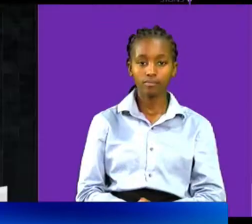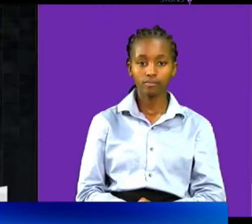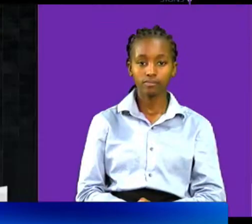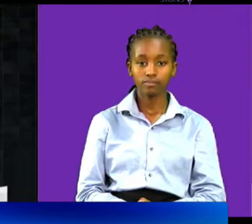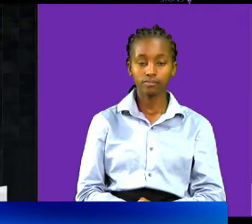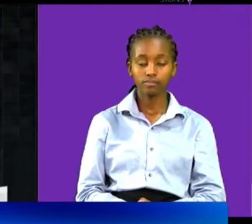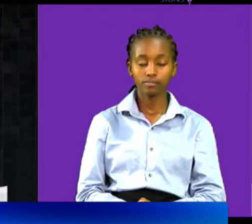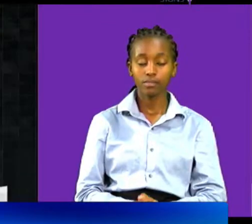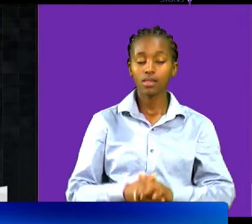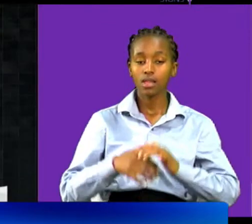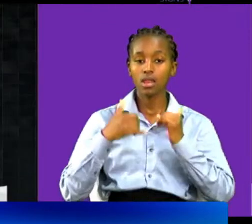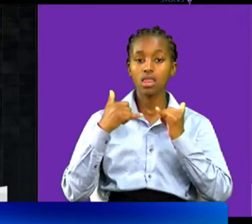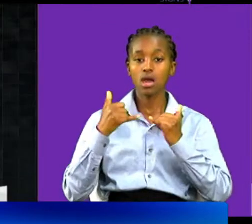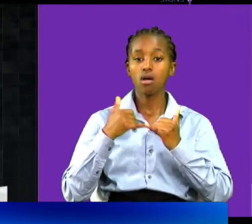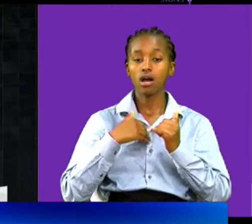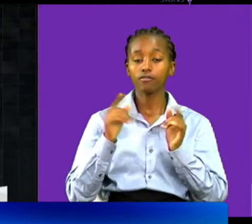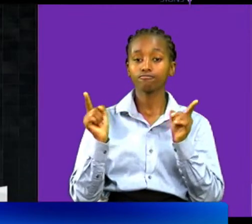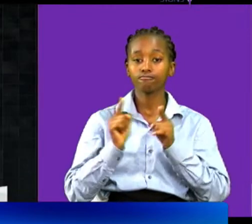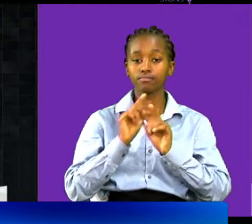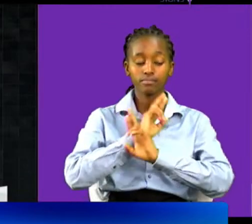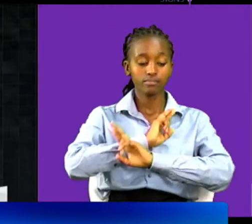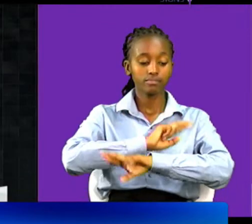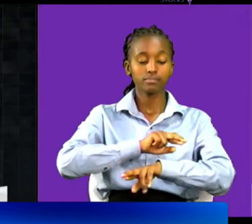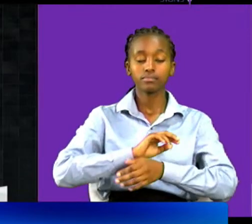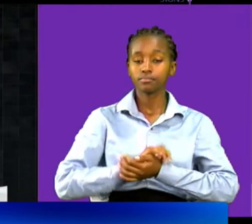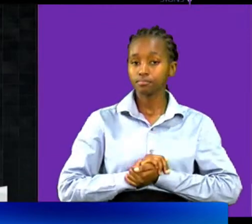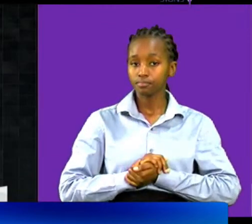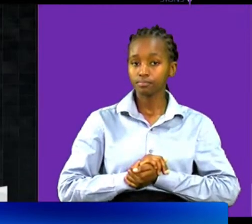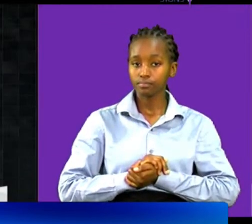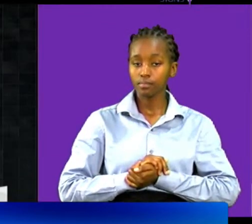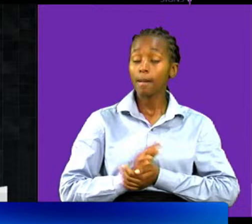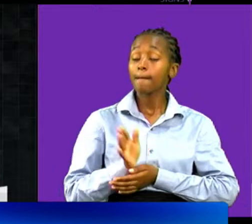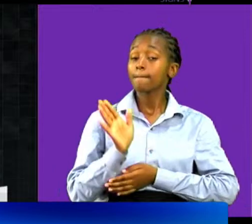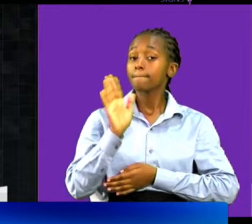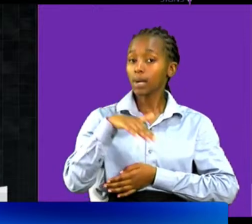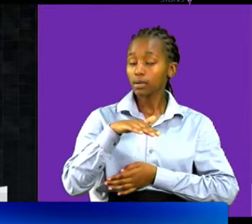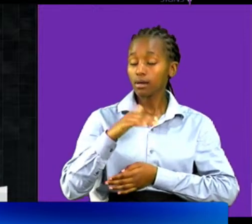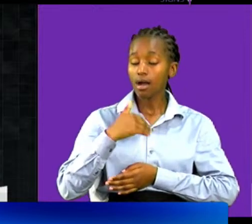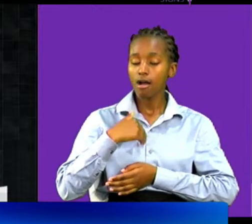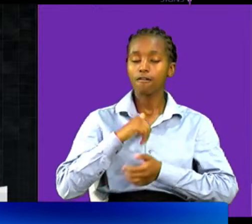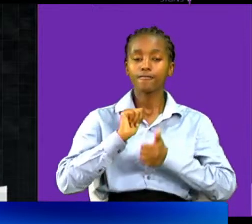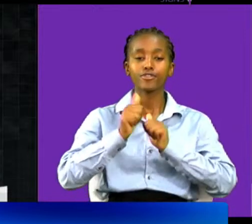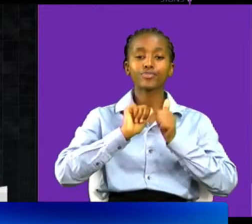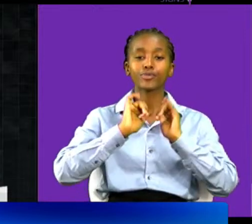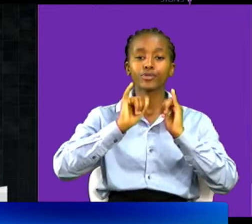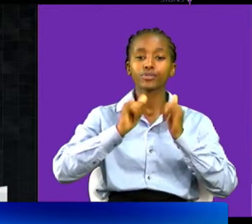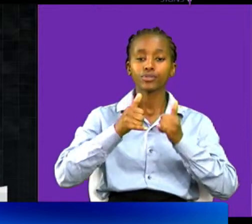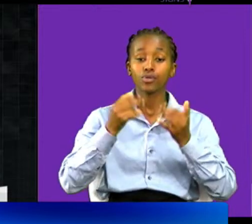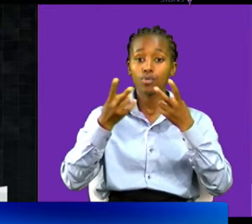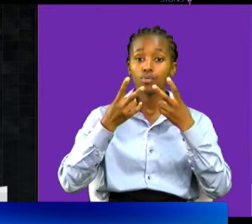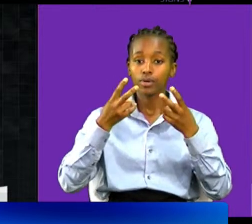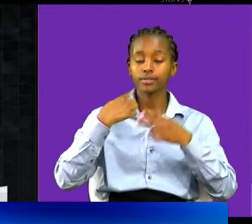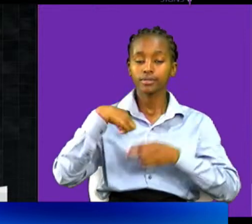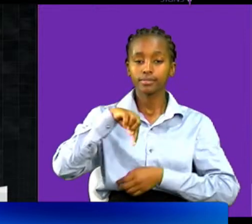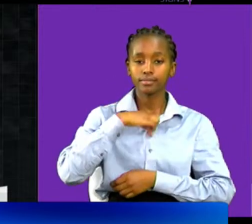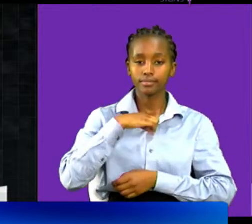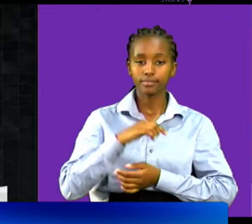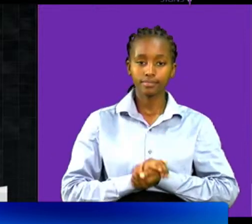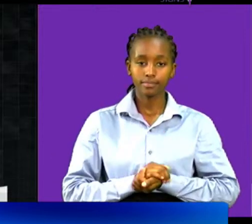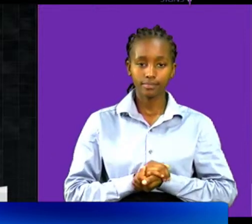Right, and now we are taking a quick short break before we return with the sports news. Stay with us.